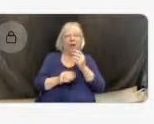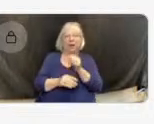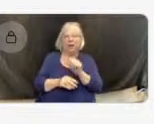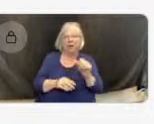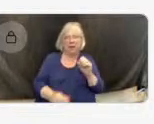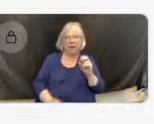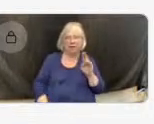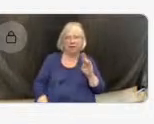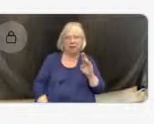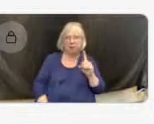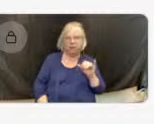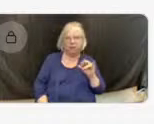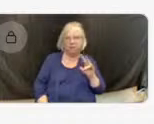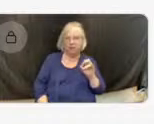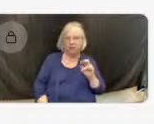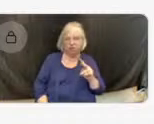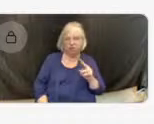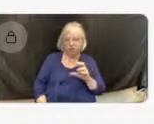be constructed to the north.